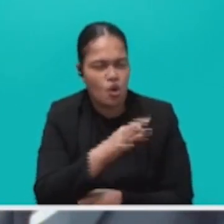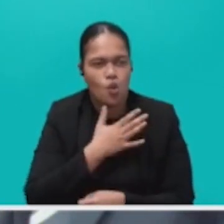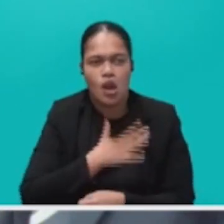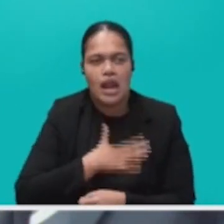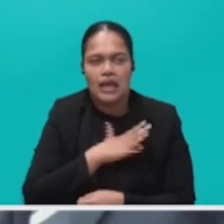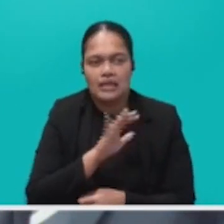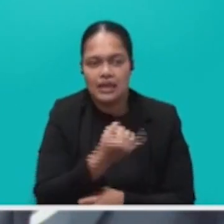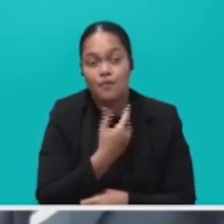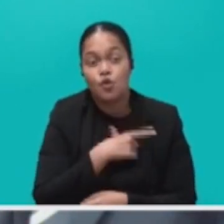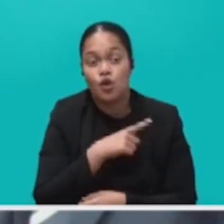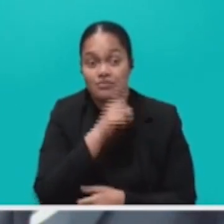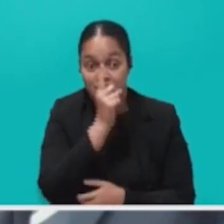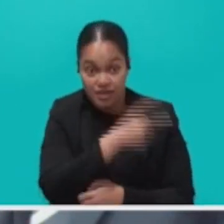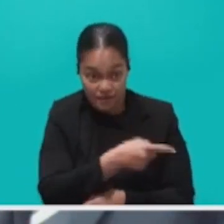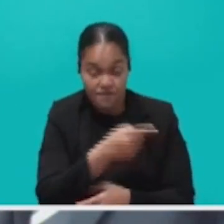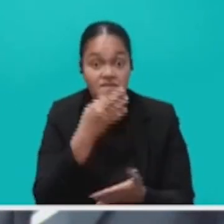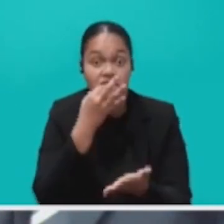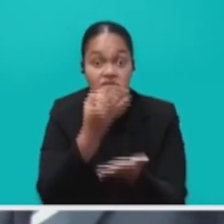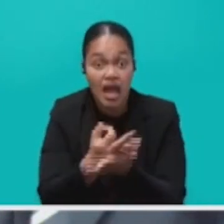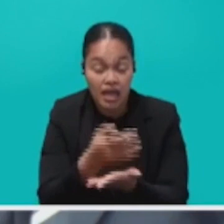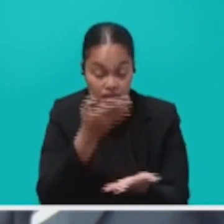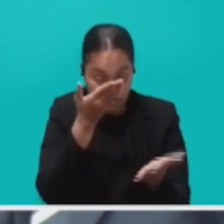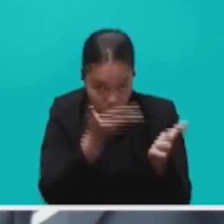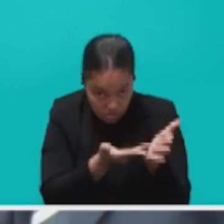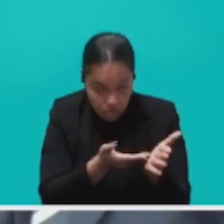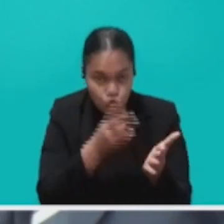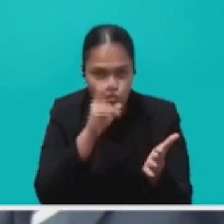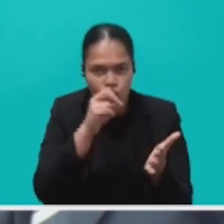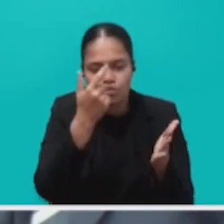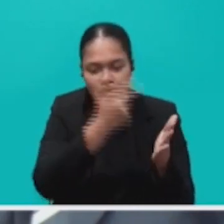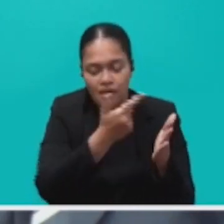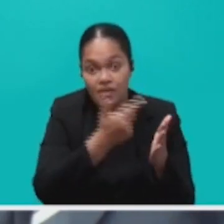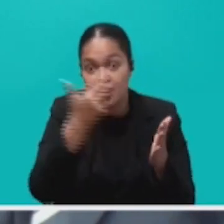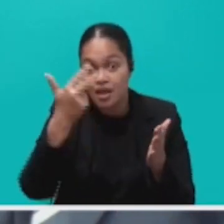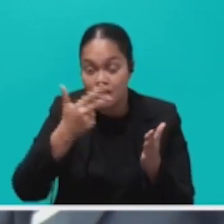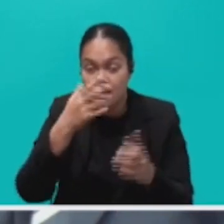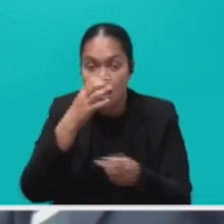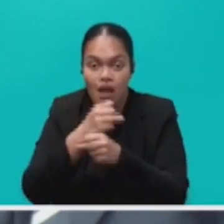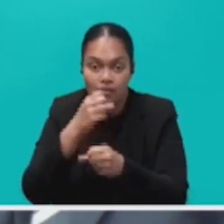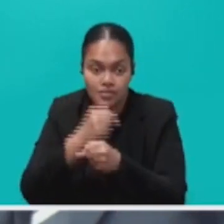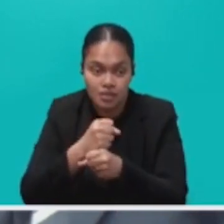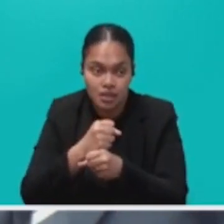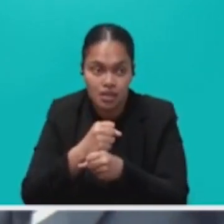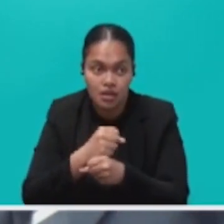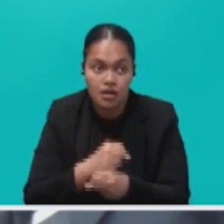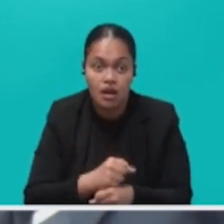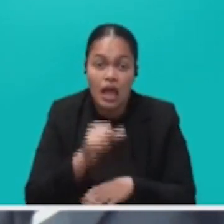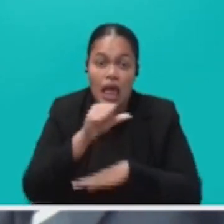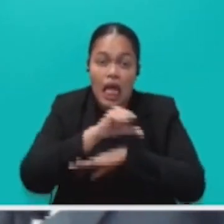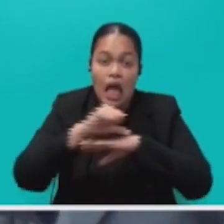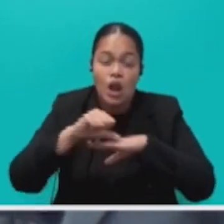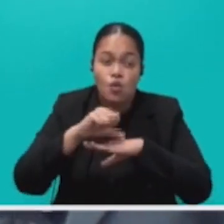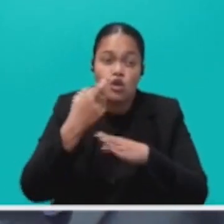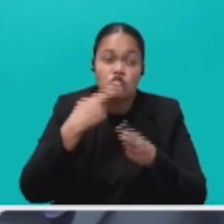the fact. 2017 and 18, the update, annual